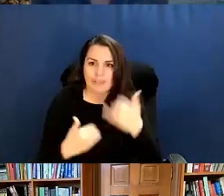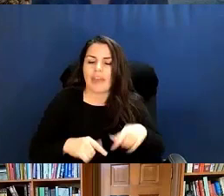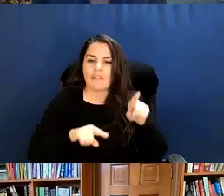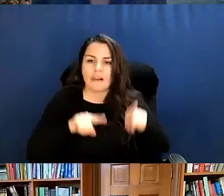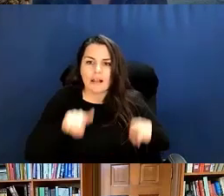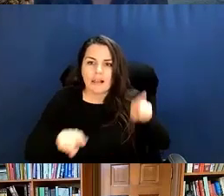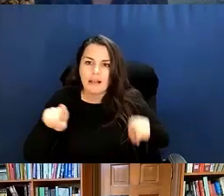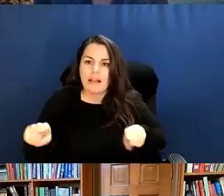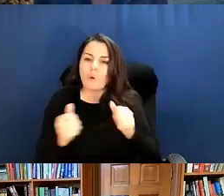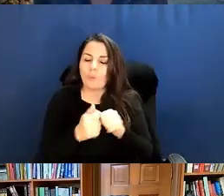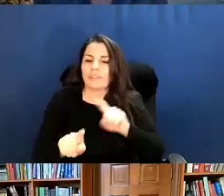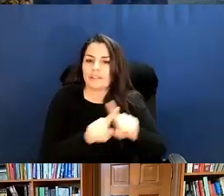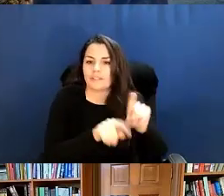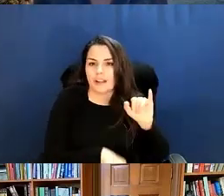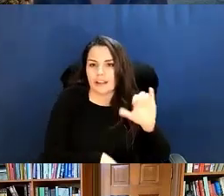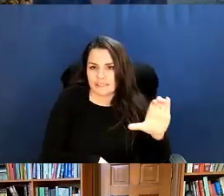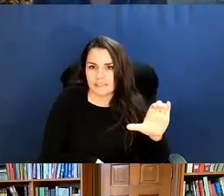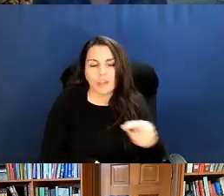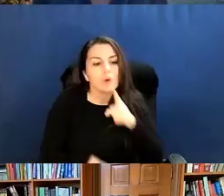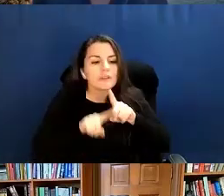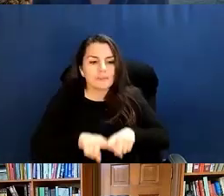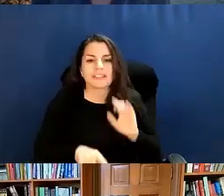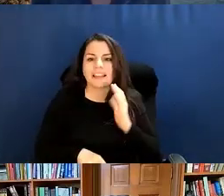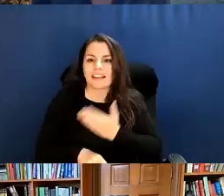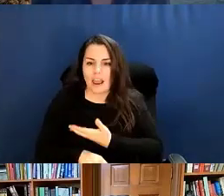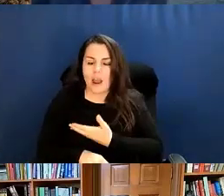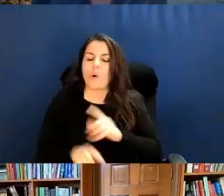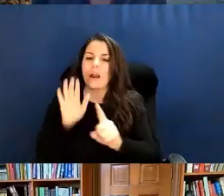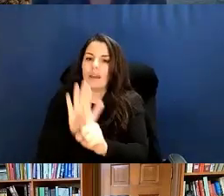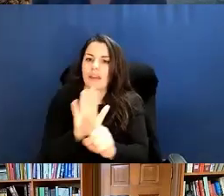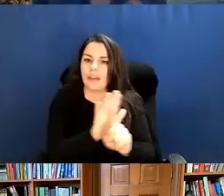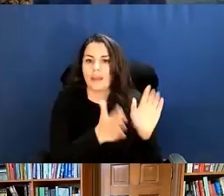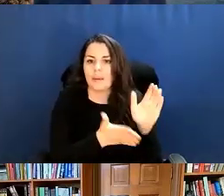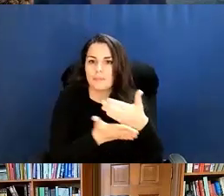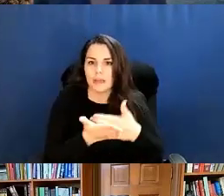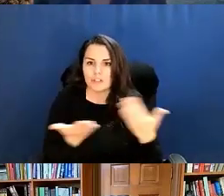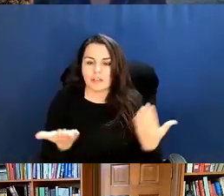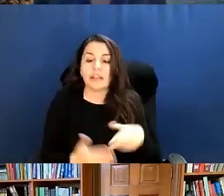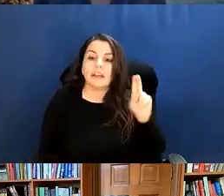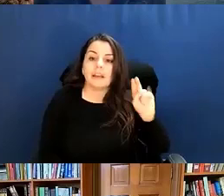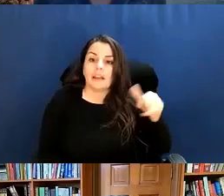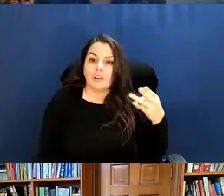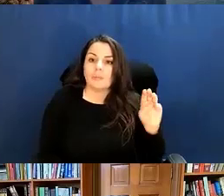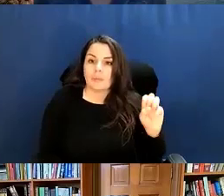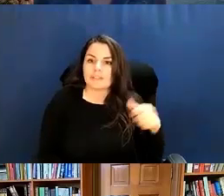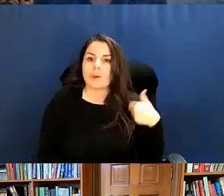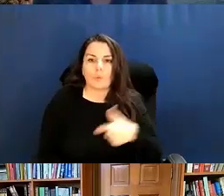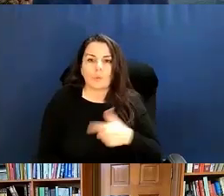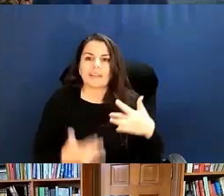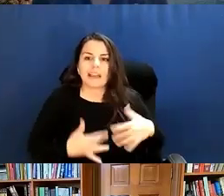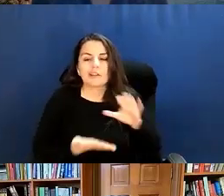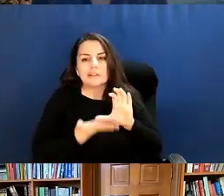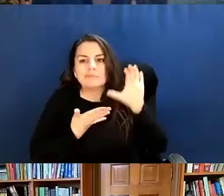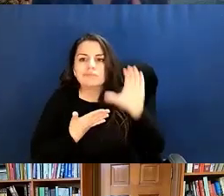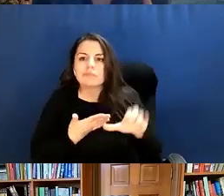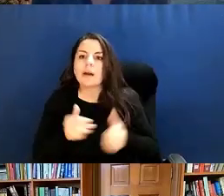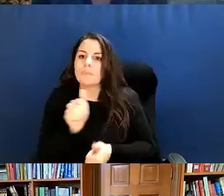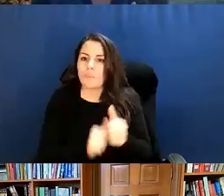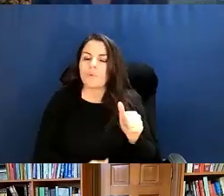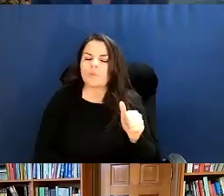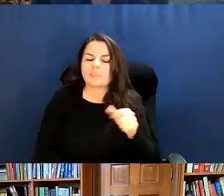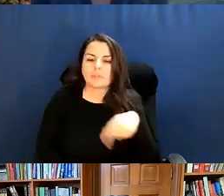one here because it's very confusing, and we get this question all the time. This is from, I guess, 3:17 p.m.